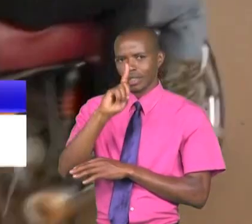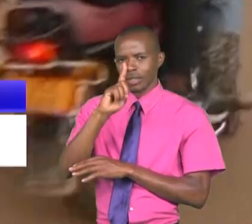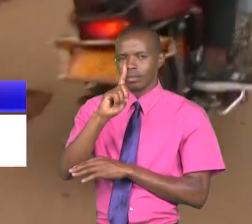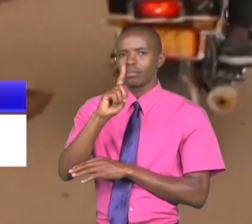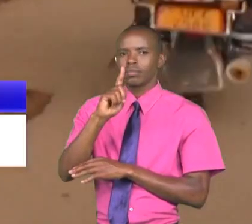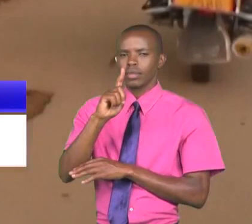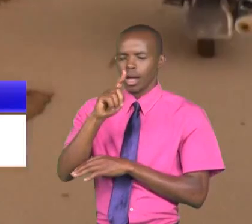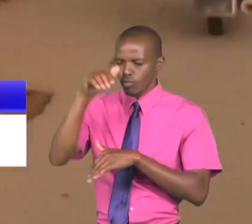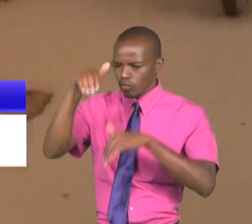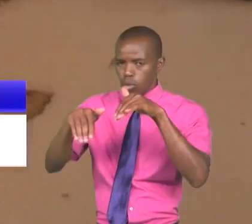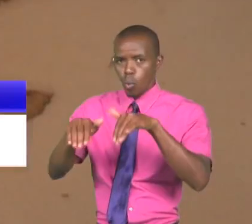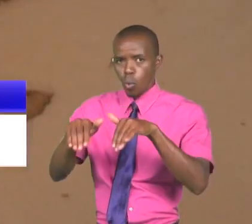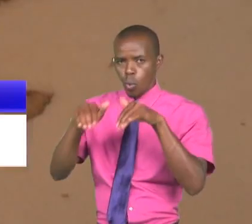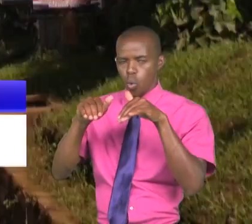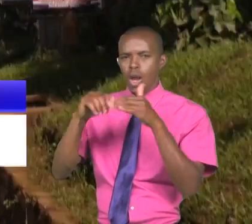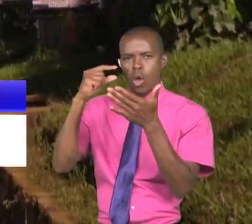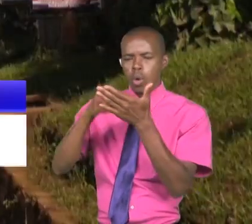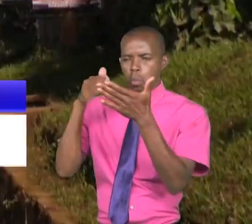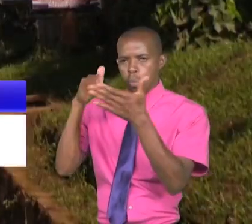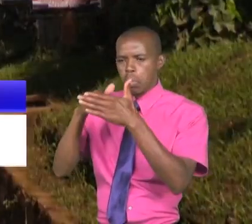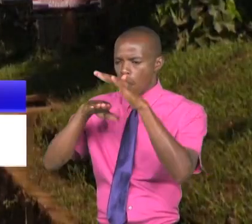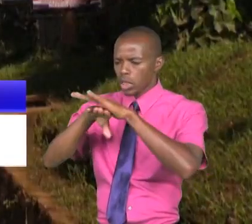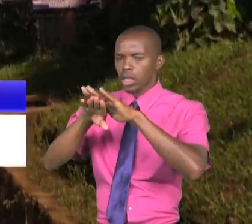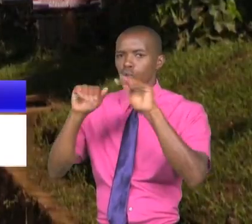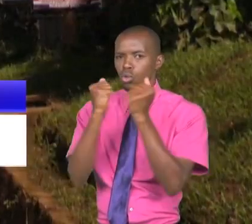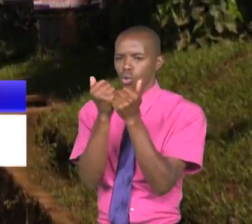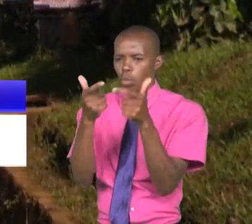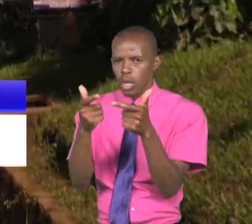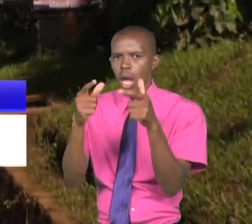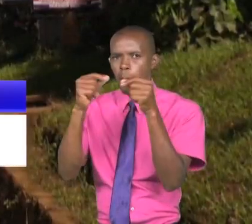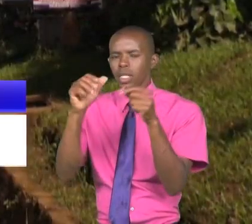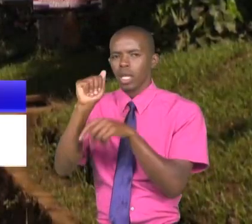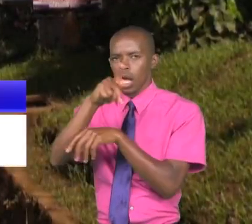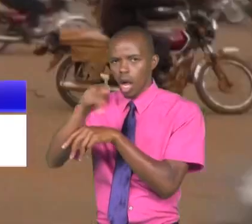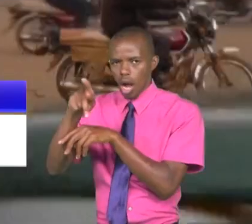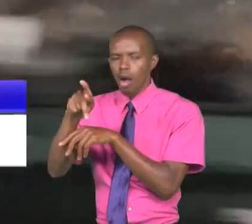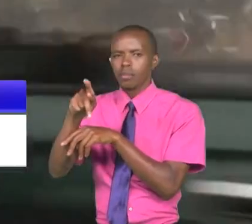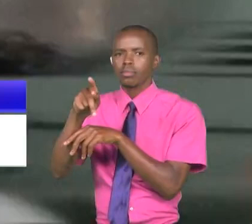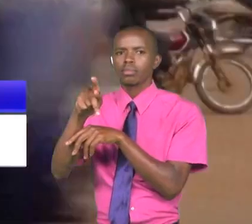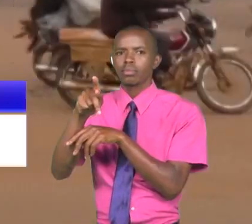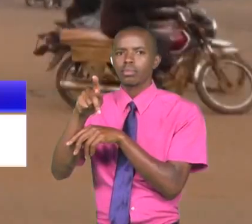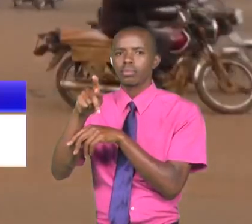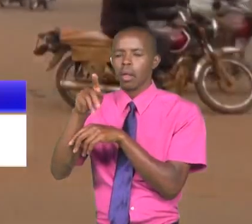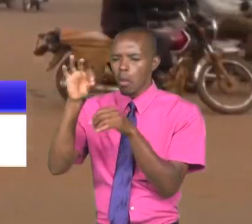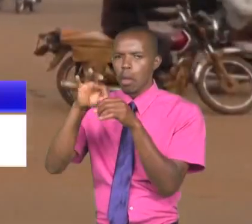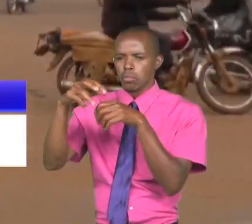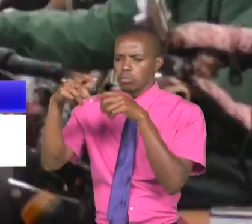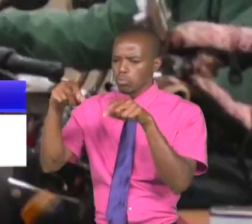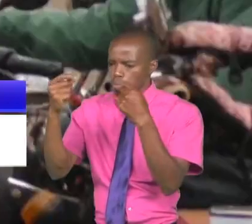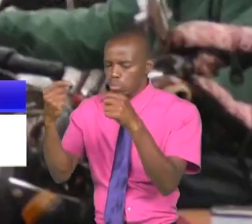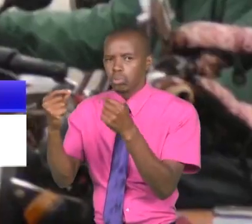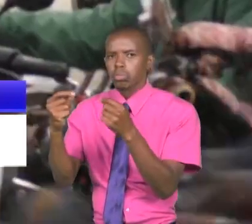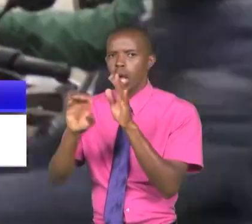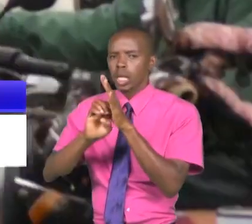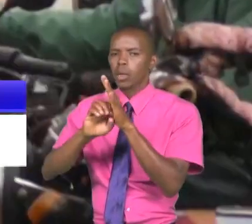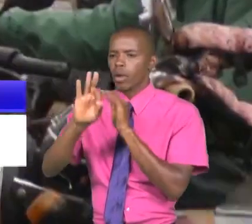Ahead of the elections, Uganda has blocked access to social media messaging apps with widespread reports of disruption on platforms such